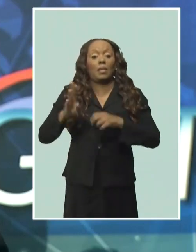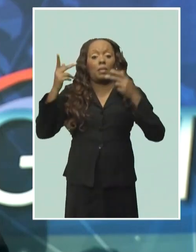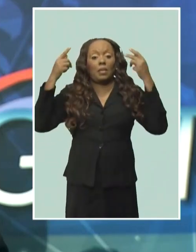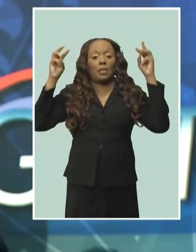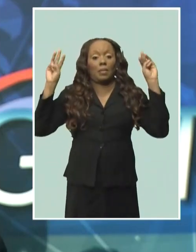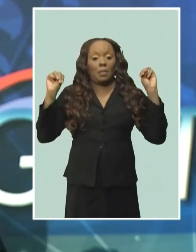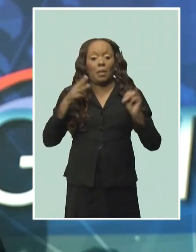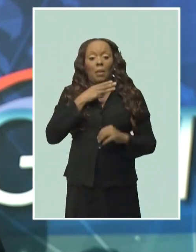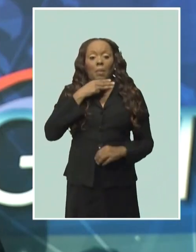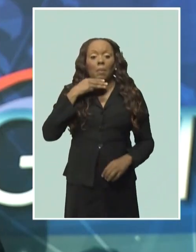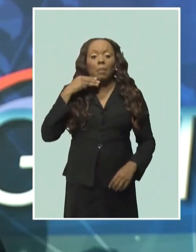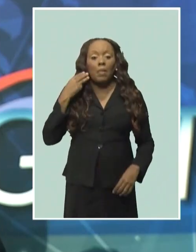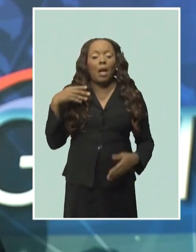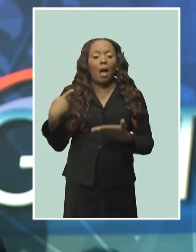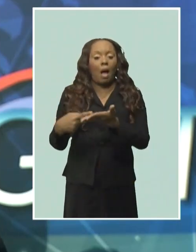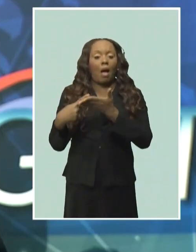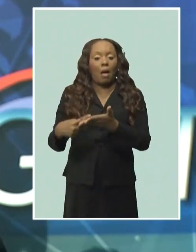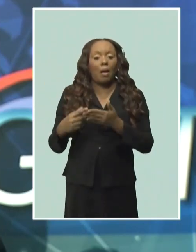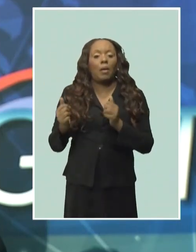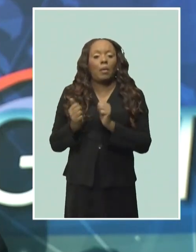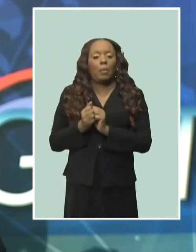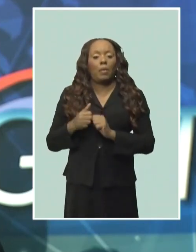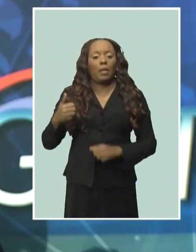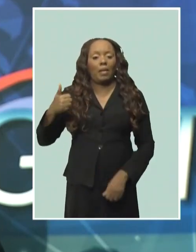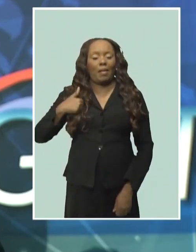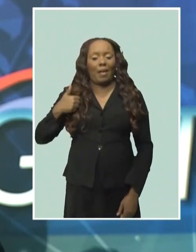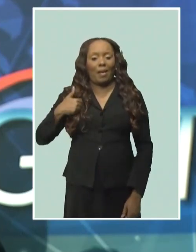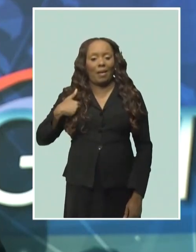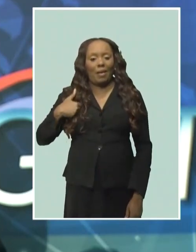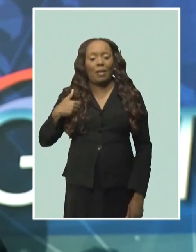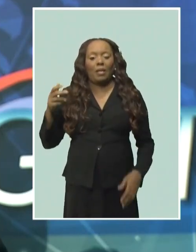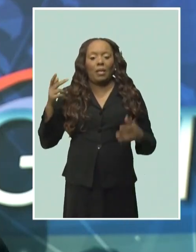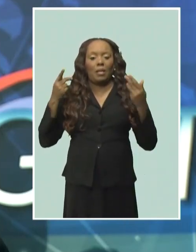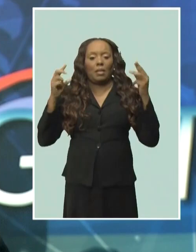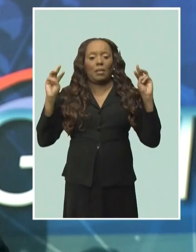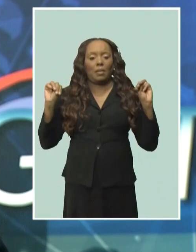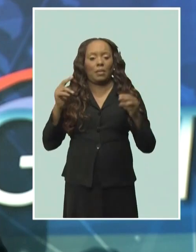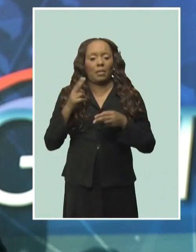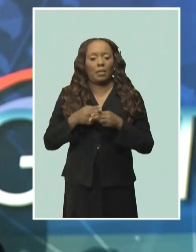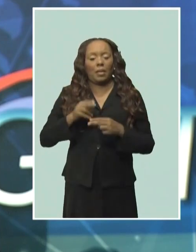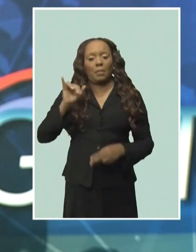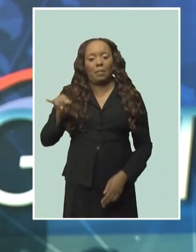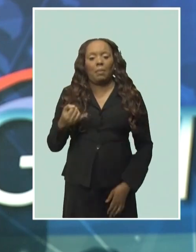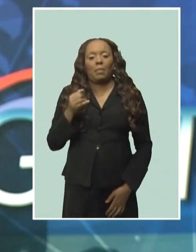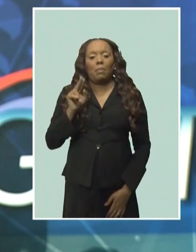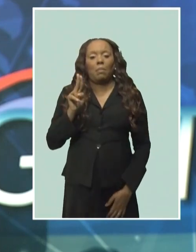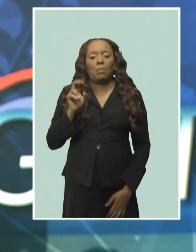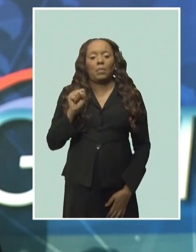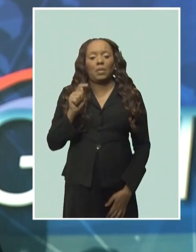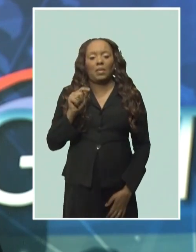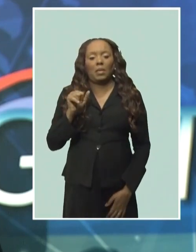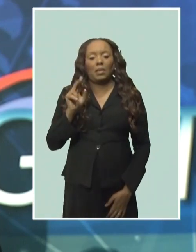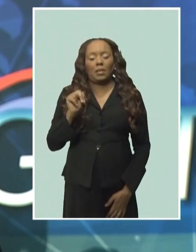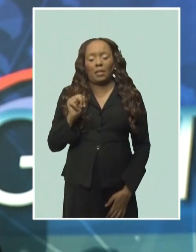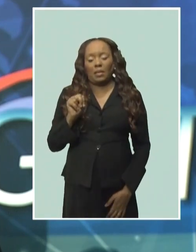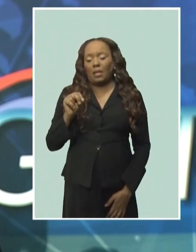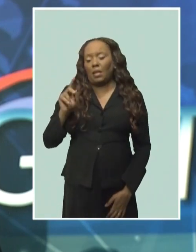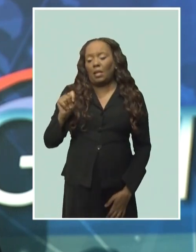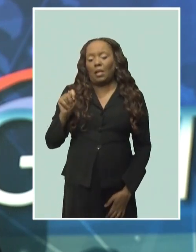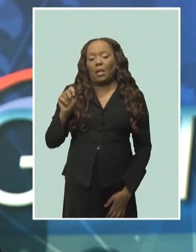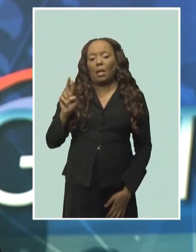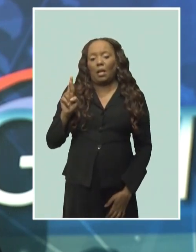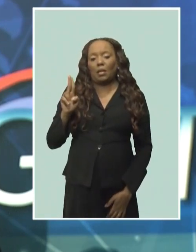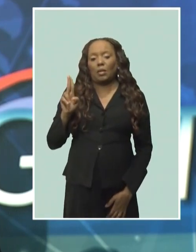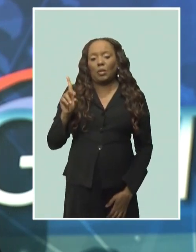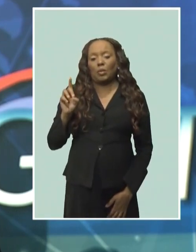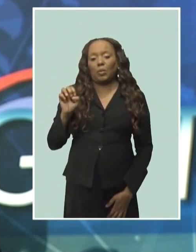Mia Amor-Motley has held talks with her Canadian counterpart Justin Trudeau about recent developments in Haiti. This has been confirmed